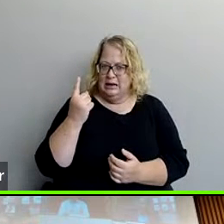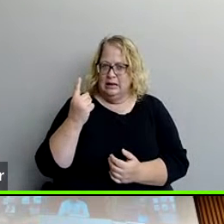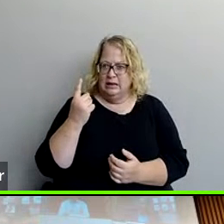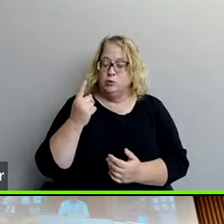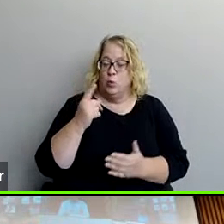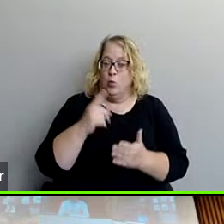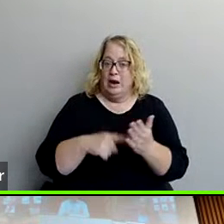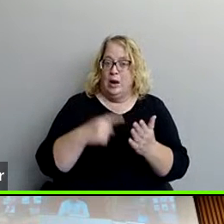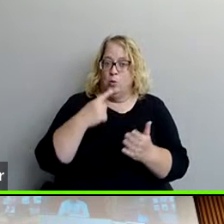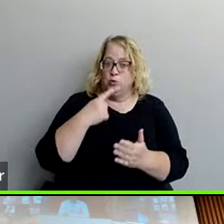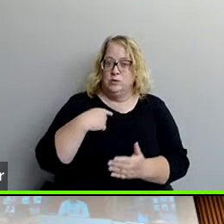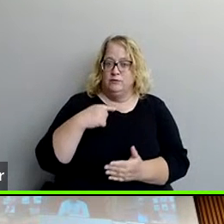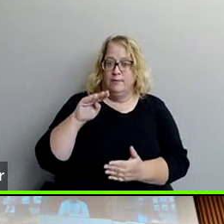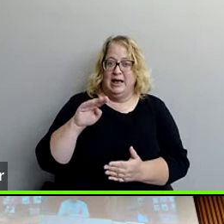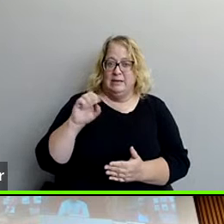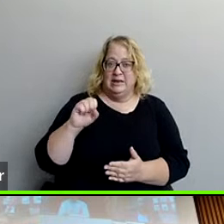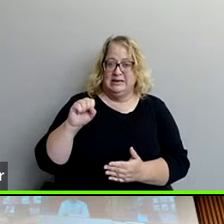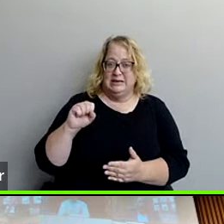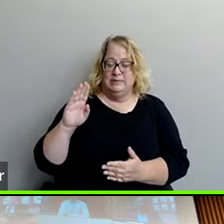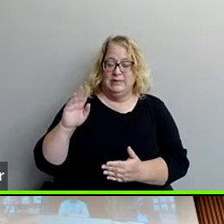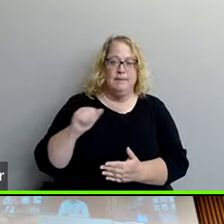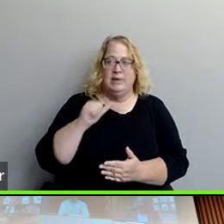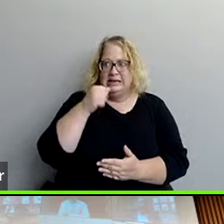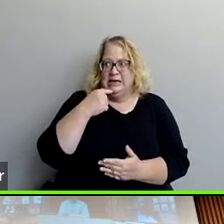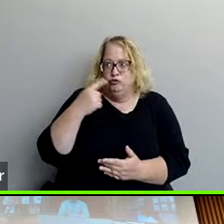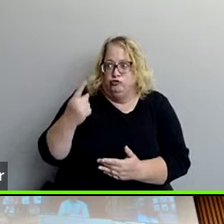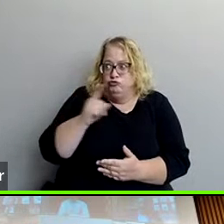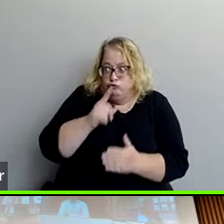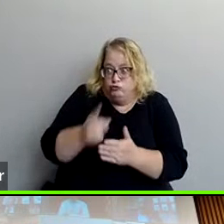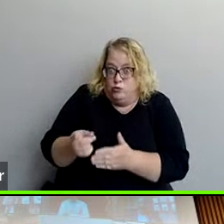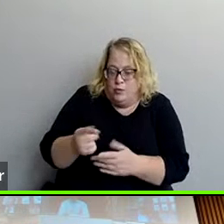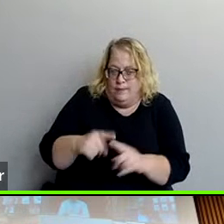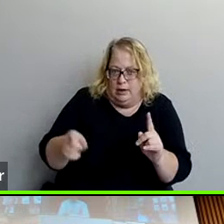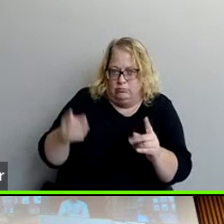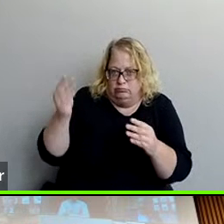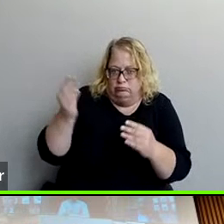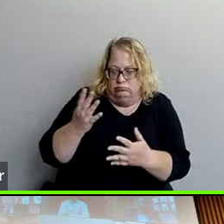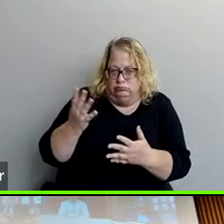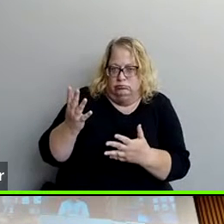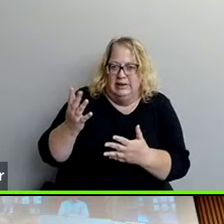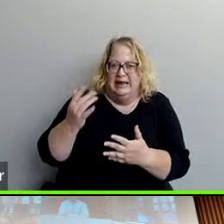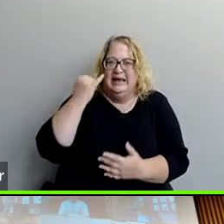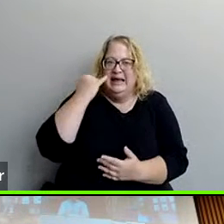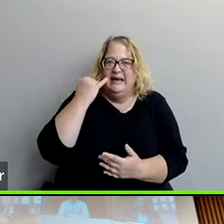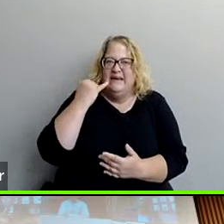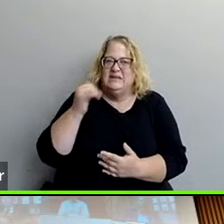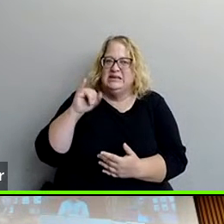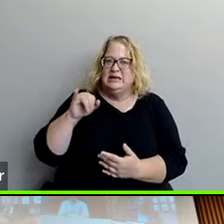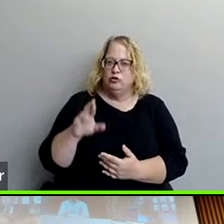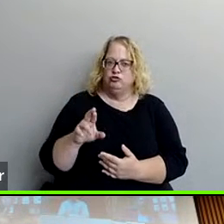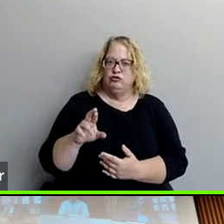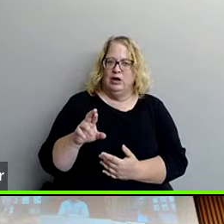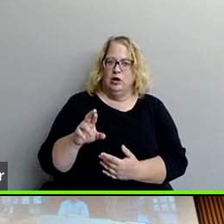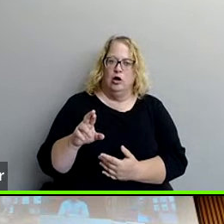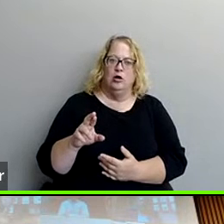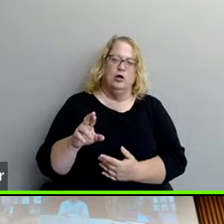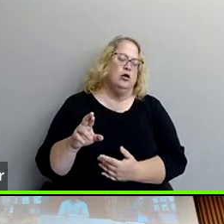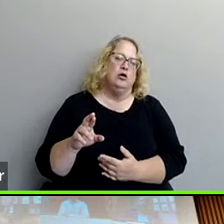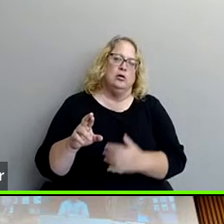this is what I was told from MSBA, so I'm not telling you it's true, it's just what I was told today, that if in fact it's in the